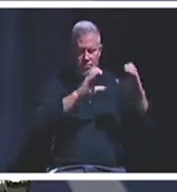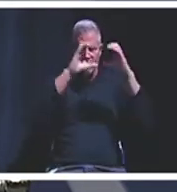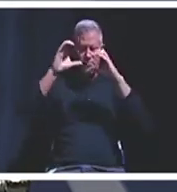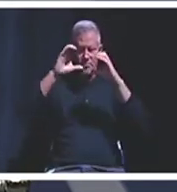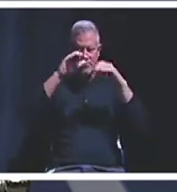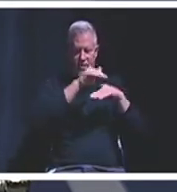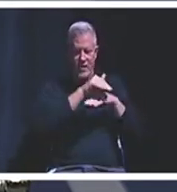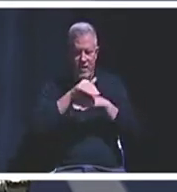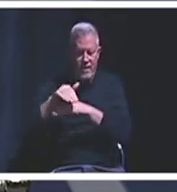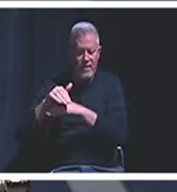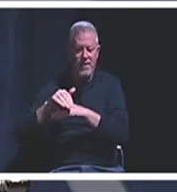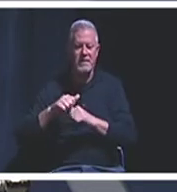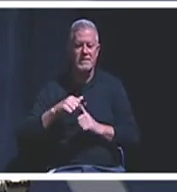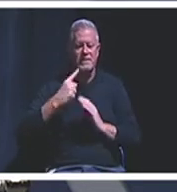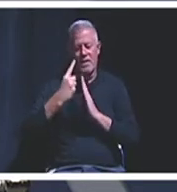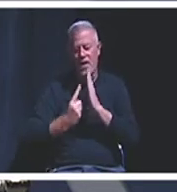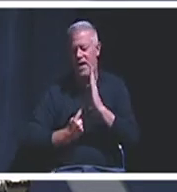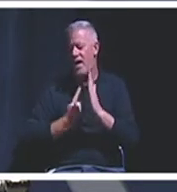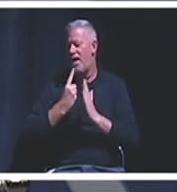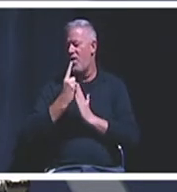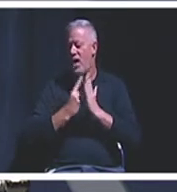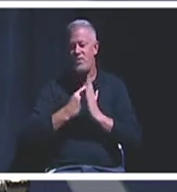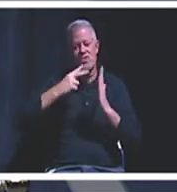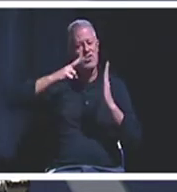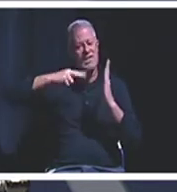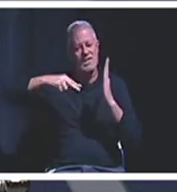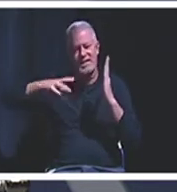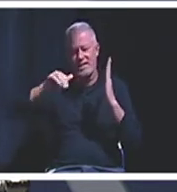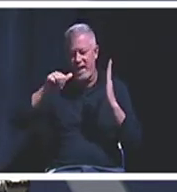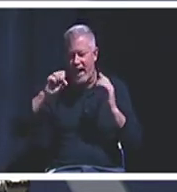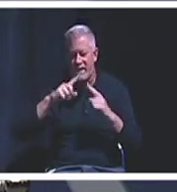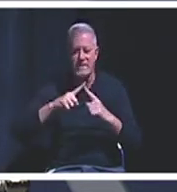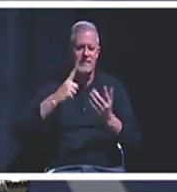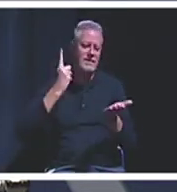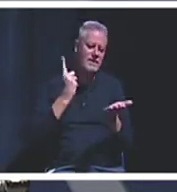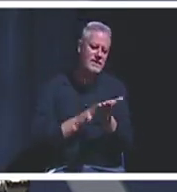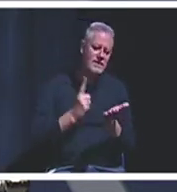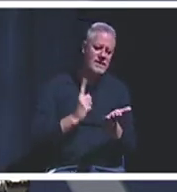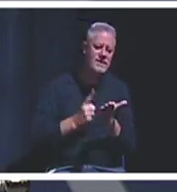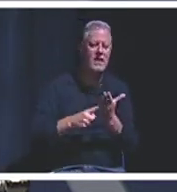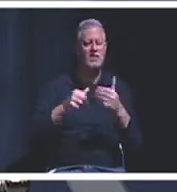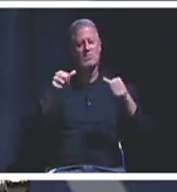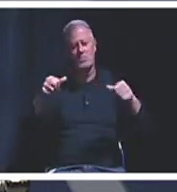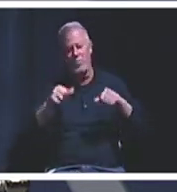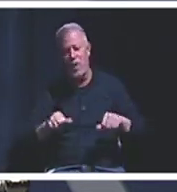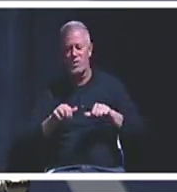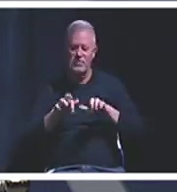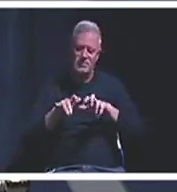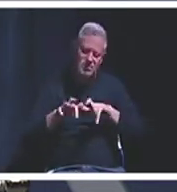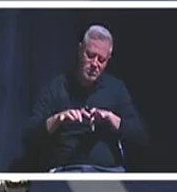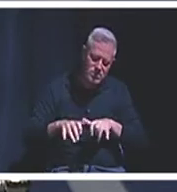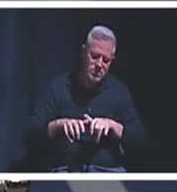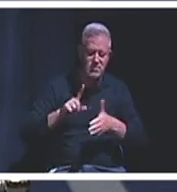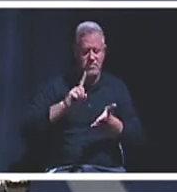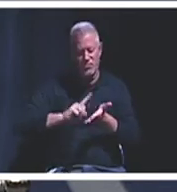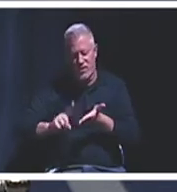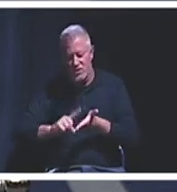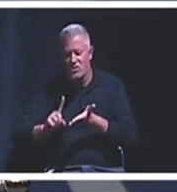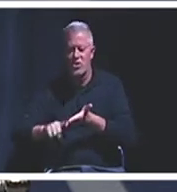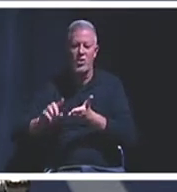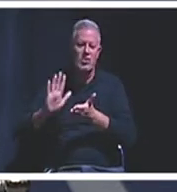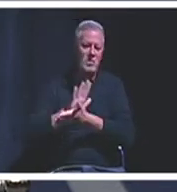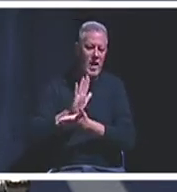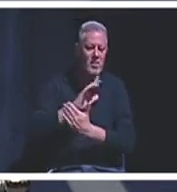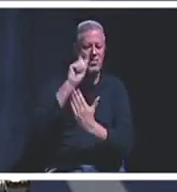upon hours of reading cases, participating in discussion board posts, writing research papers, and